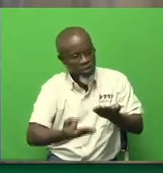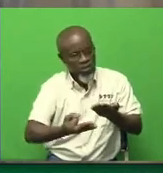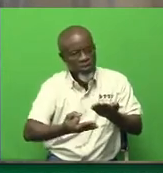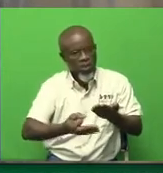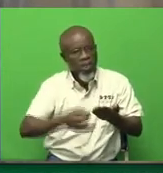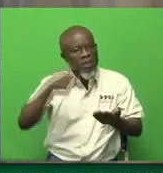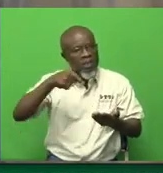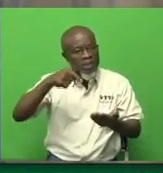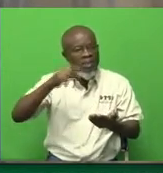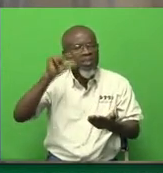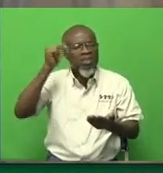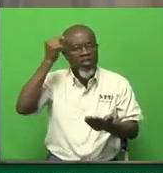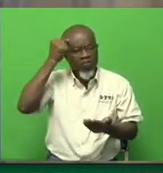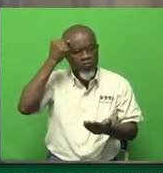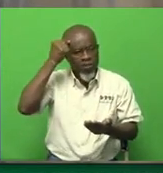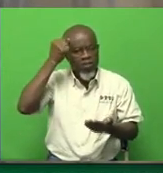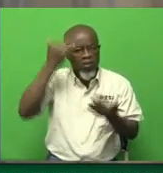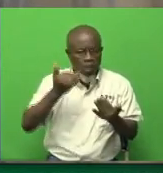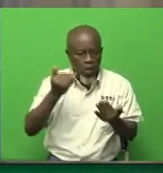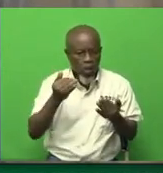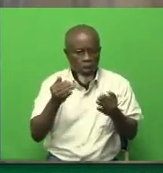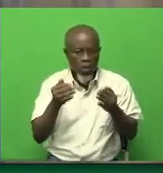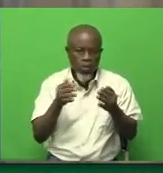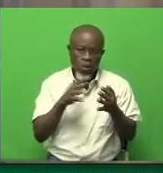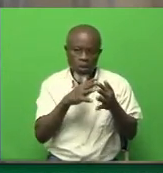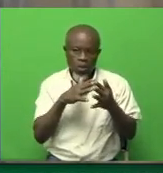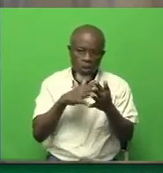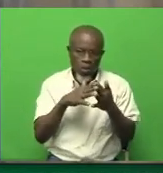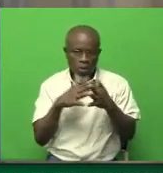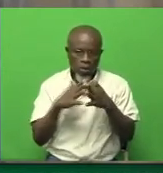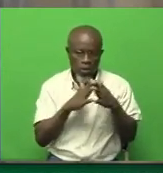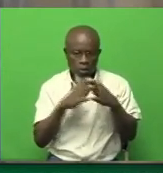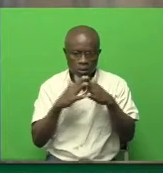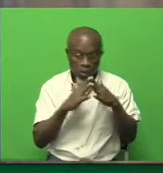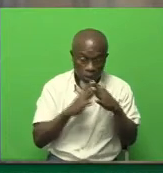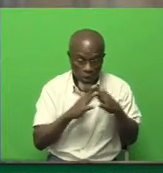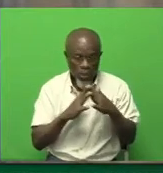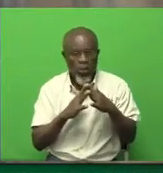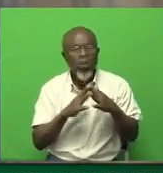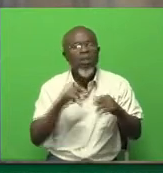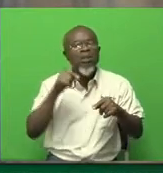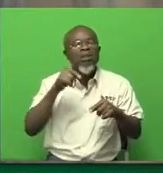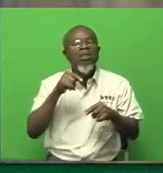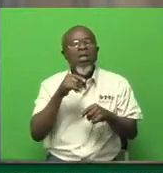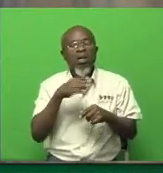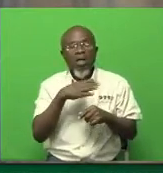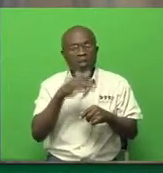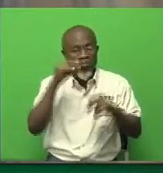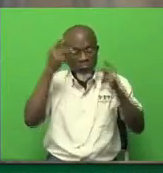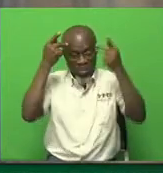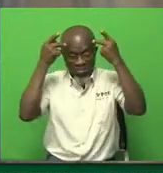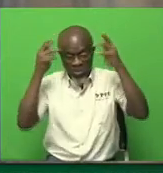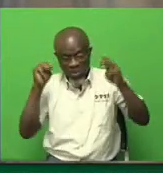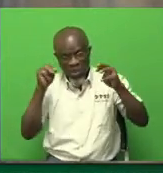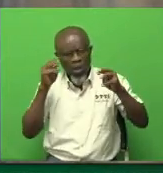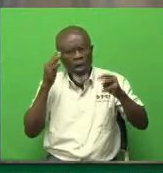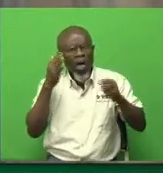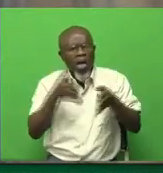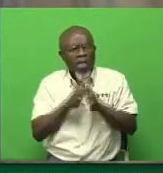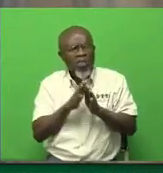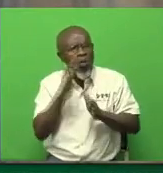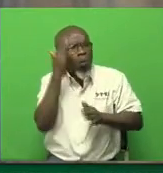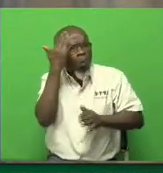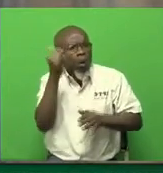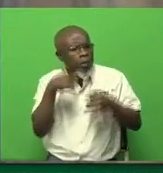is now tipping over on itself prime minister I ask why do you continue your government to